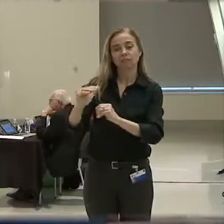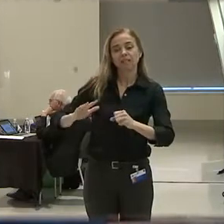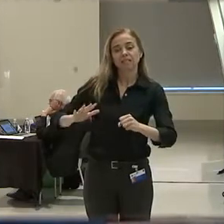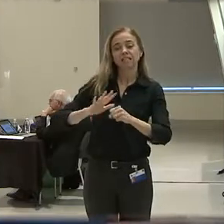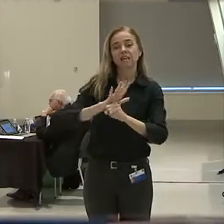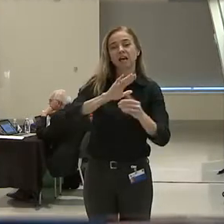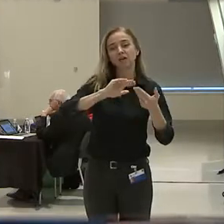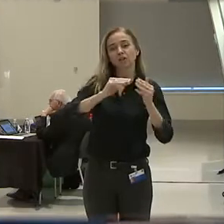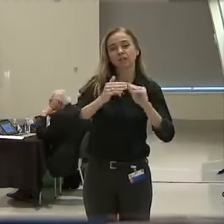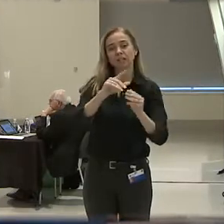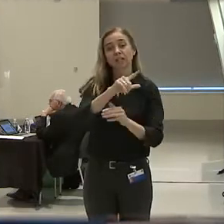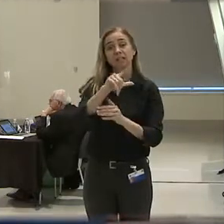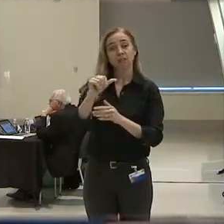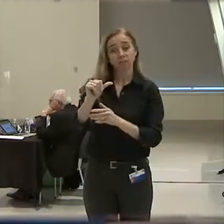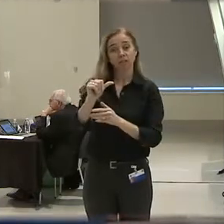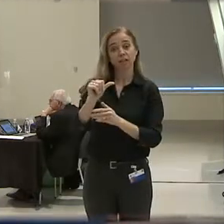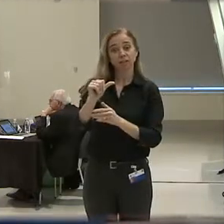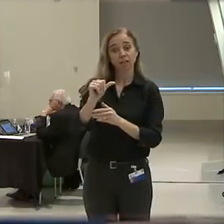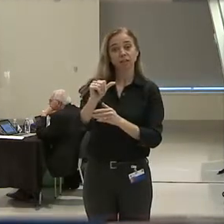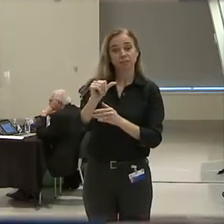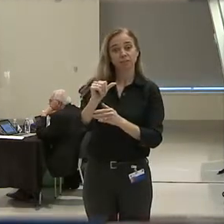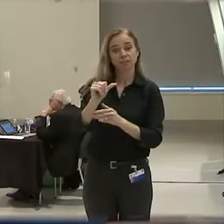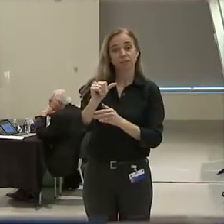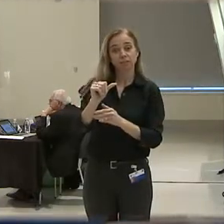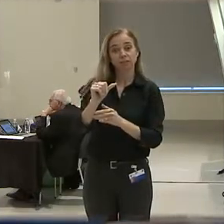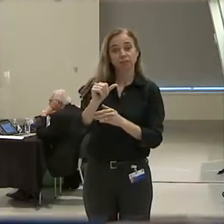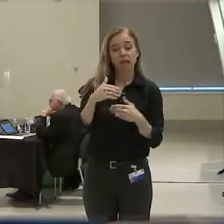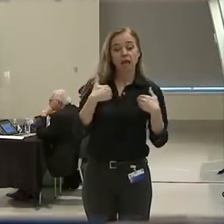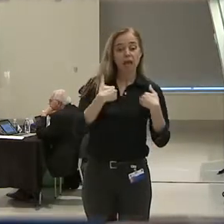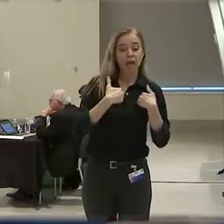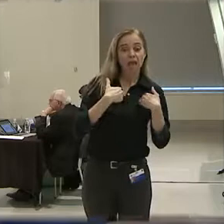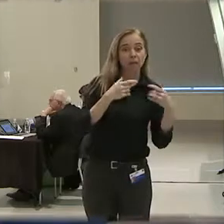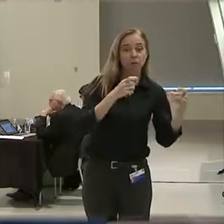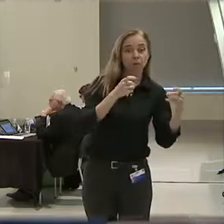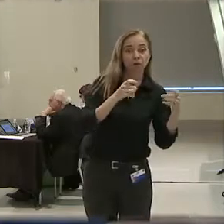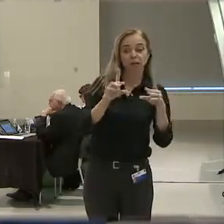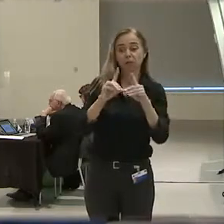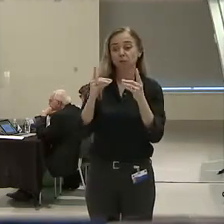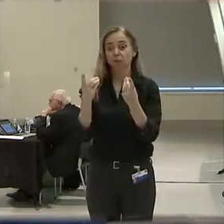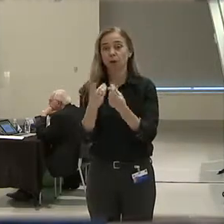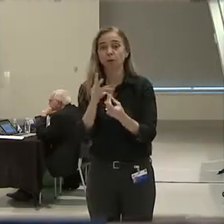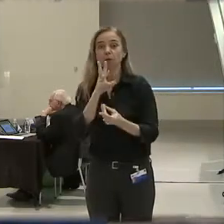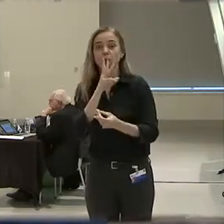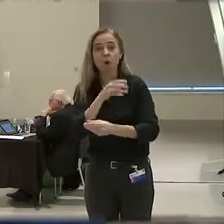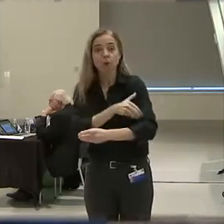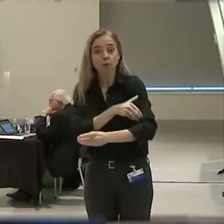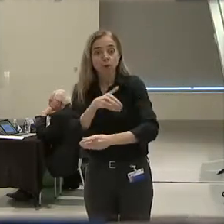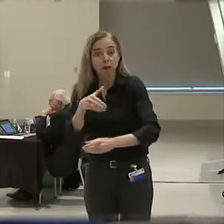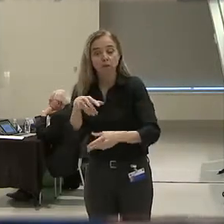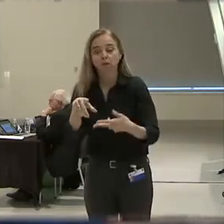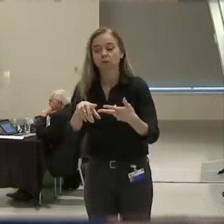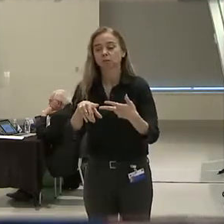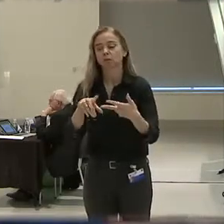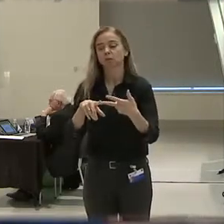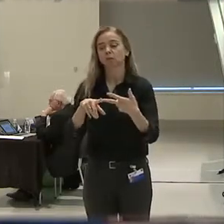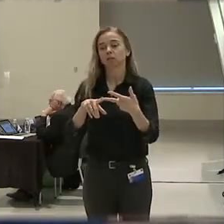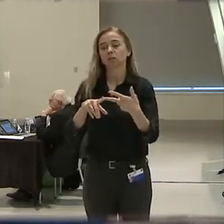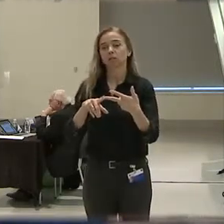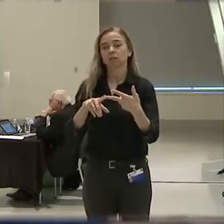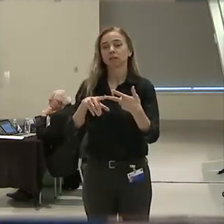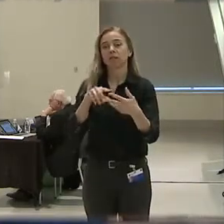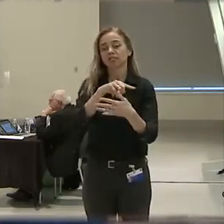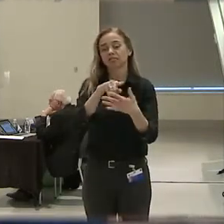Angeles, every city department from animal regulation to Department of Water and Power has